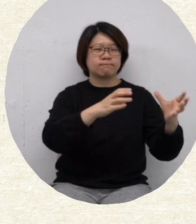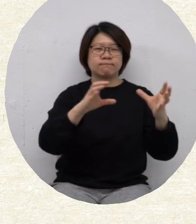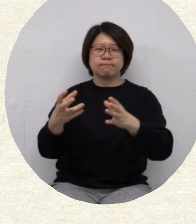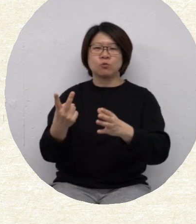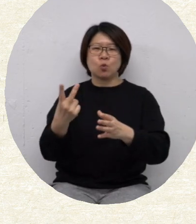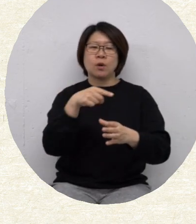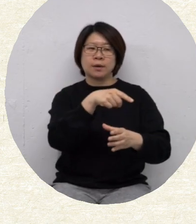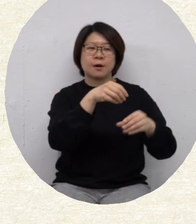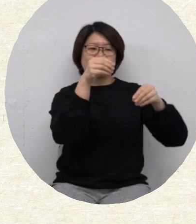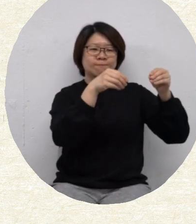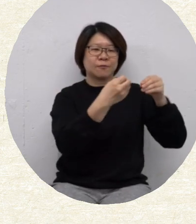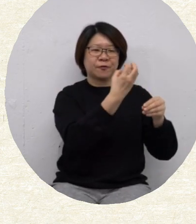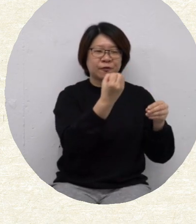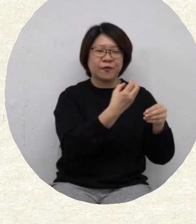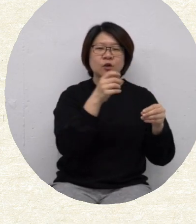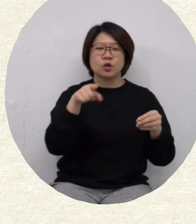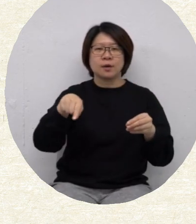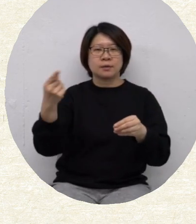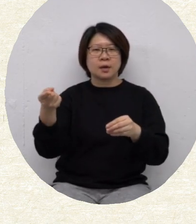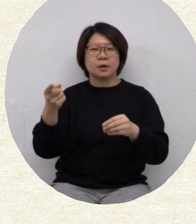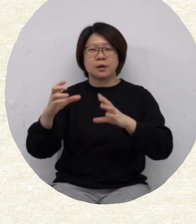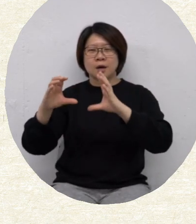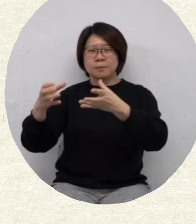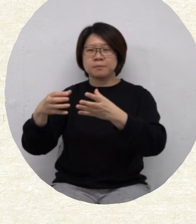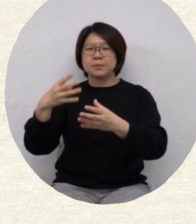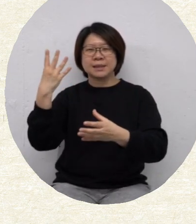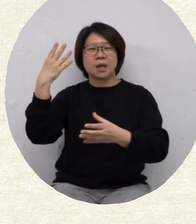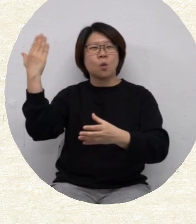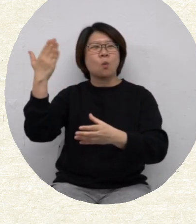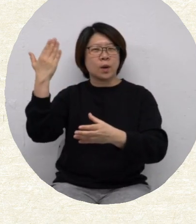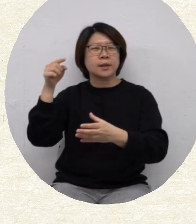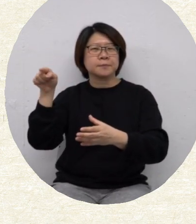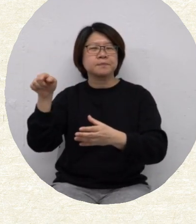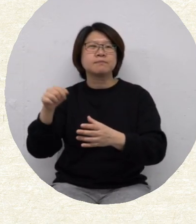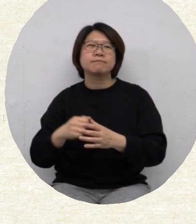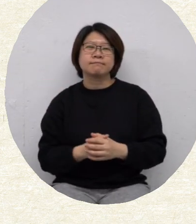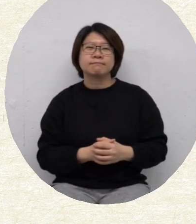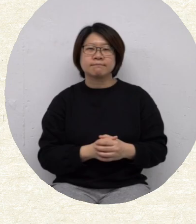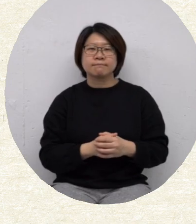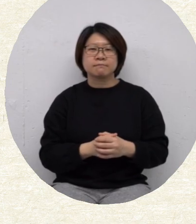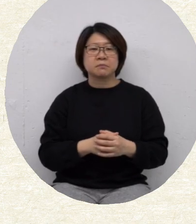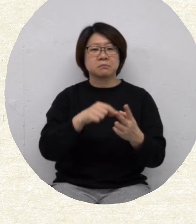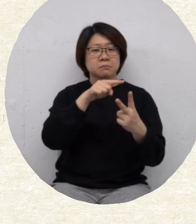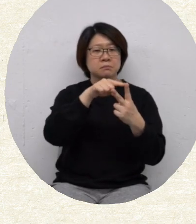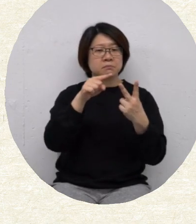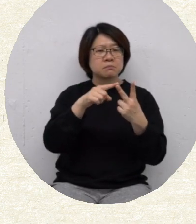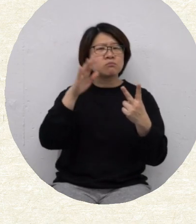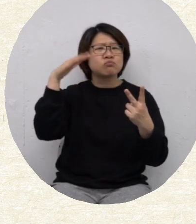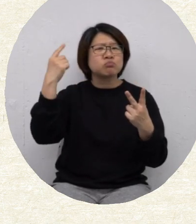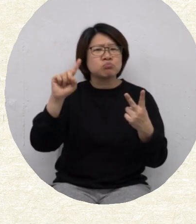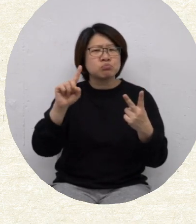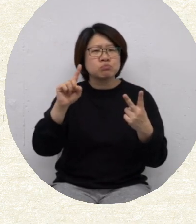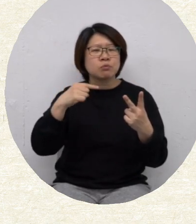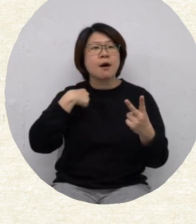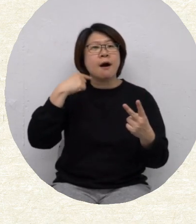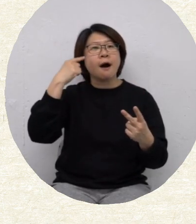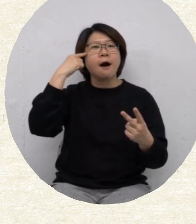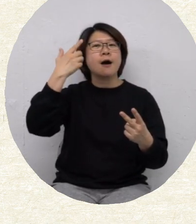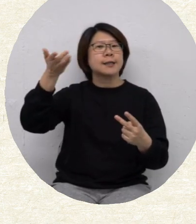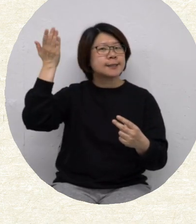woodblock printed books from China called The Mustard Seed Garden Manual of Painting and 10 Bamboo